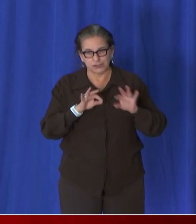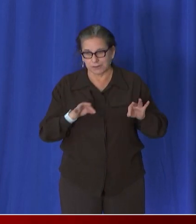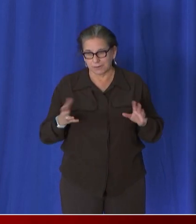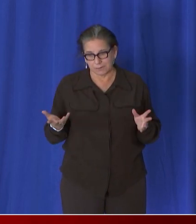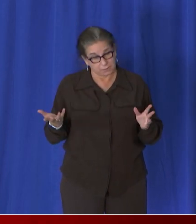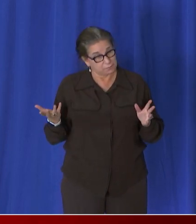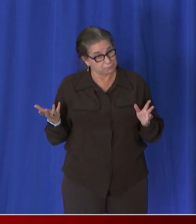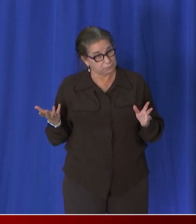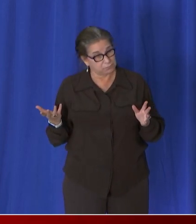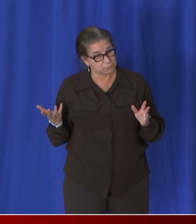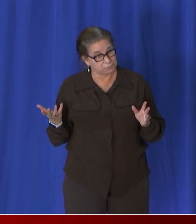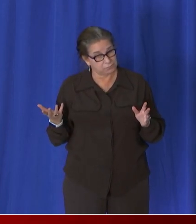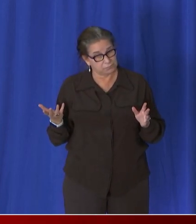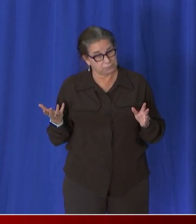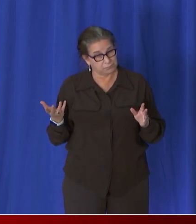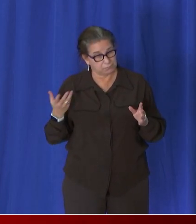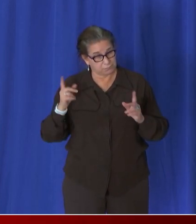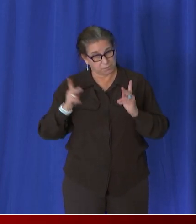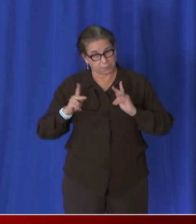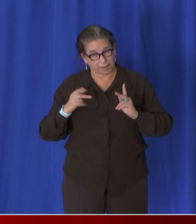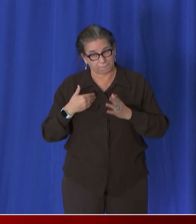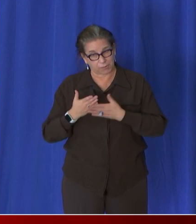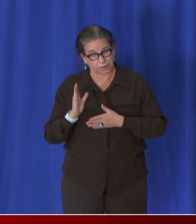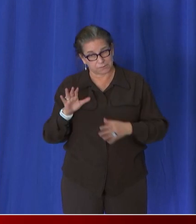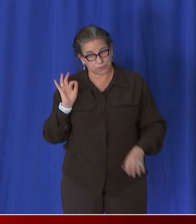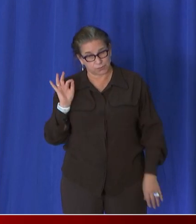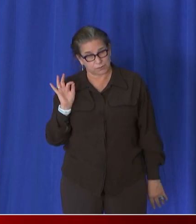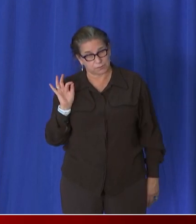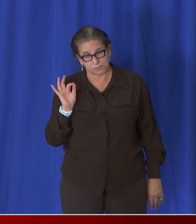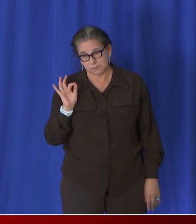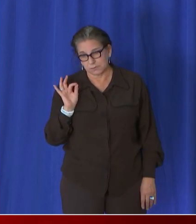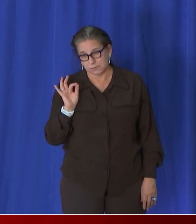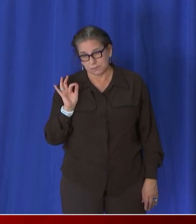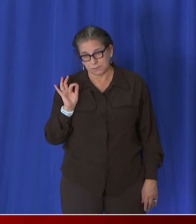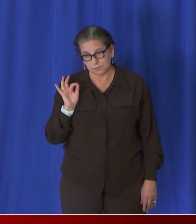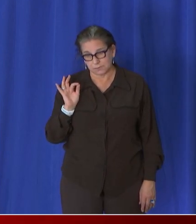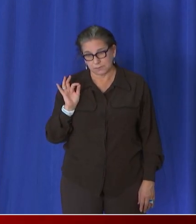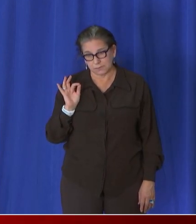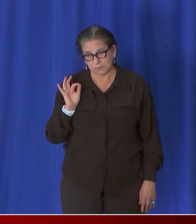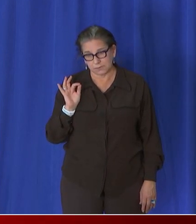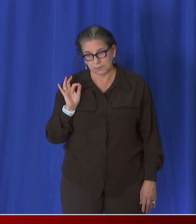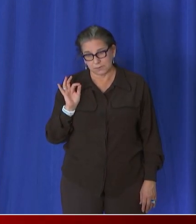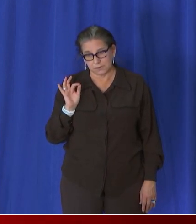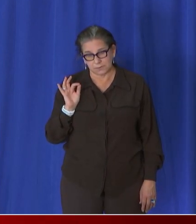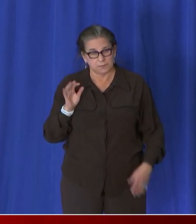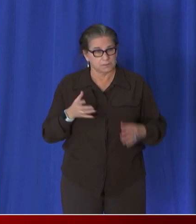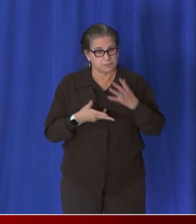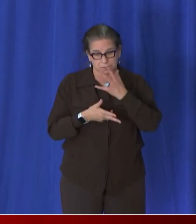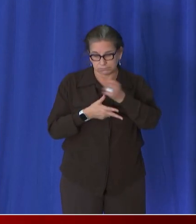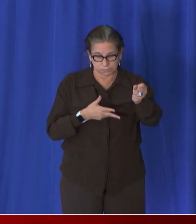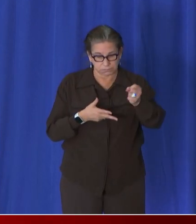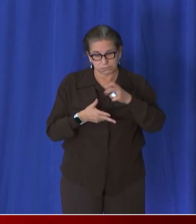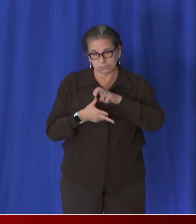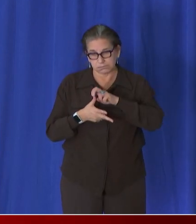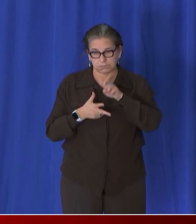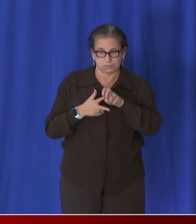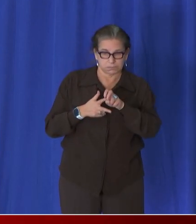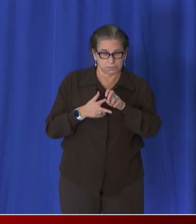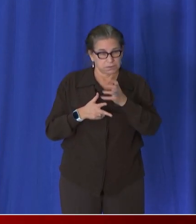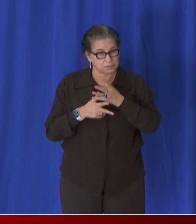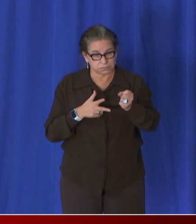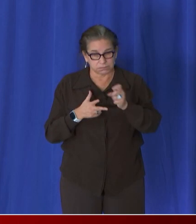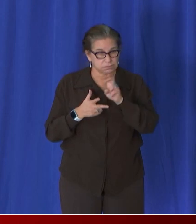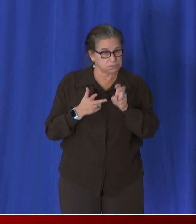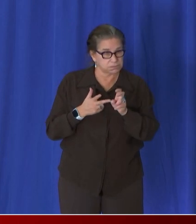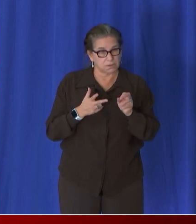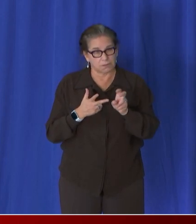Johnson & Johnson. So you're not expecting that there's so much of a surge that you run out of the one that everybody wants? Well,